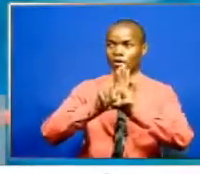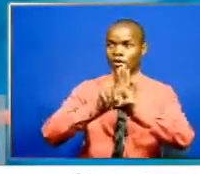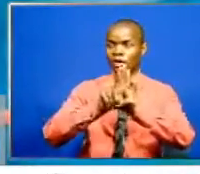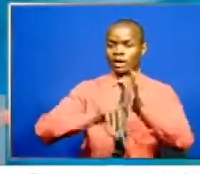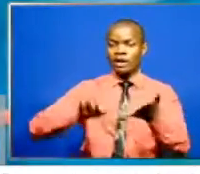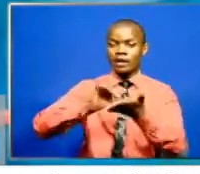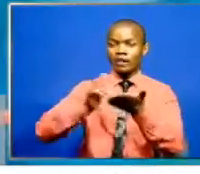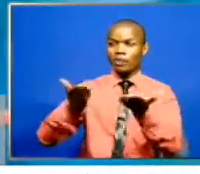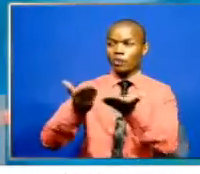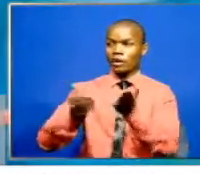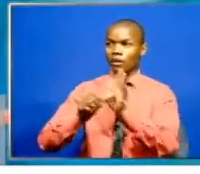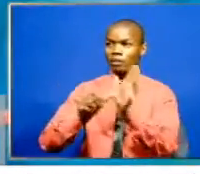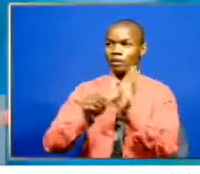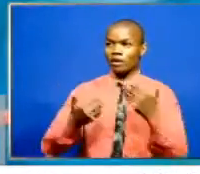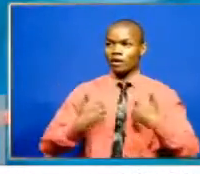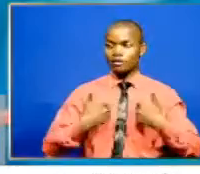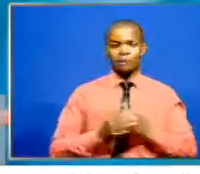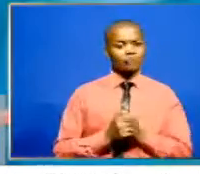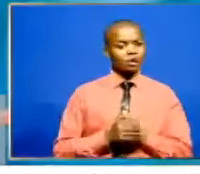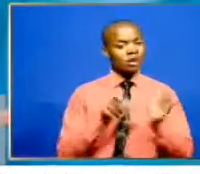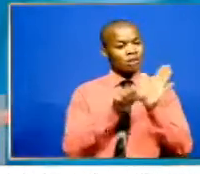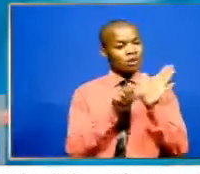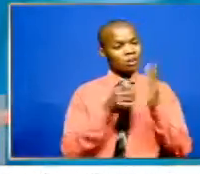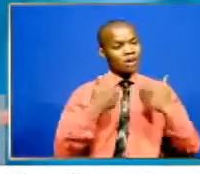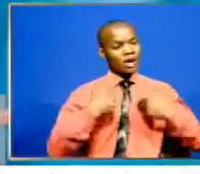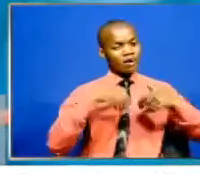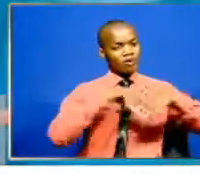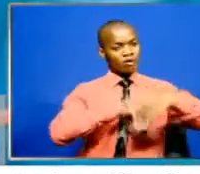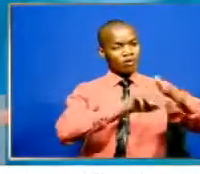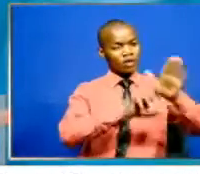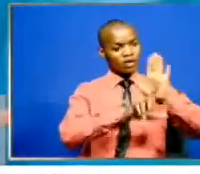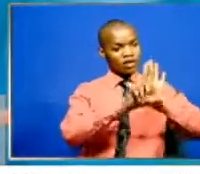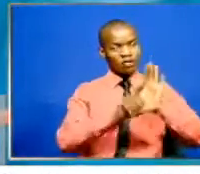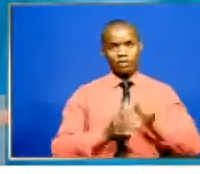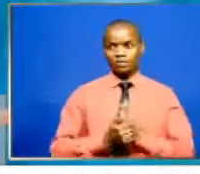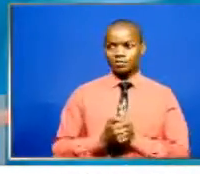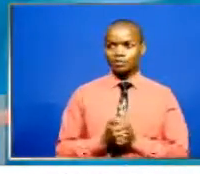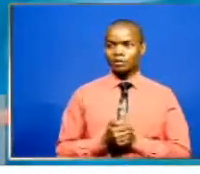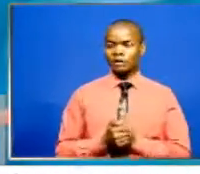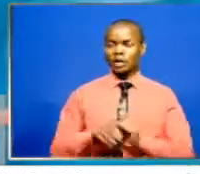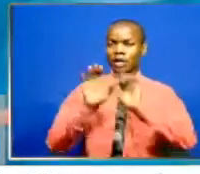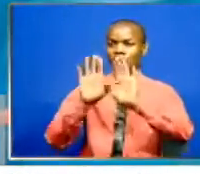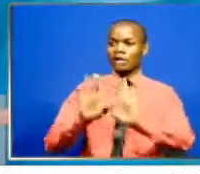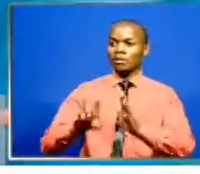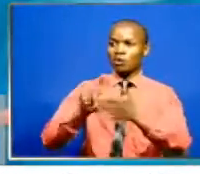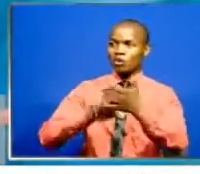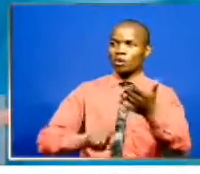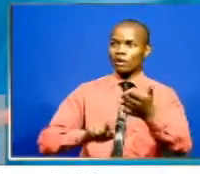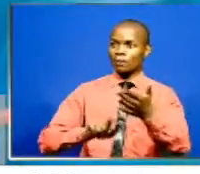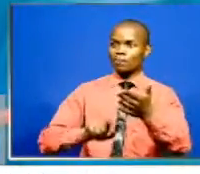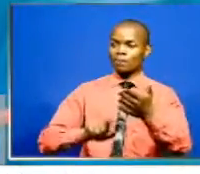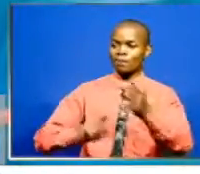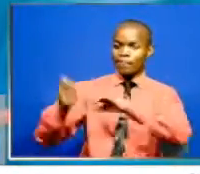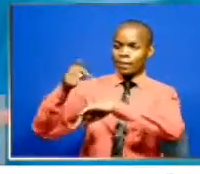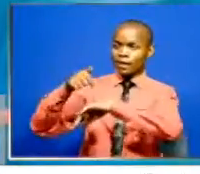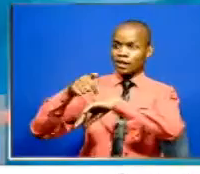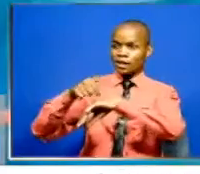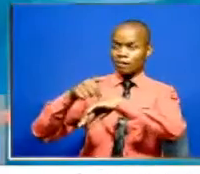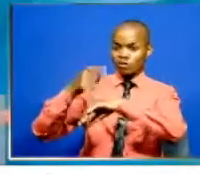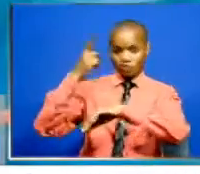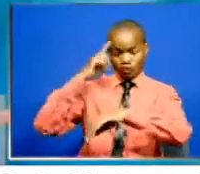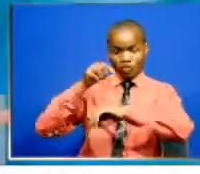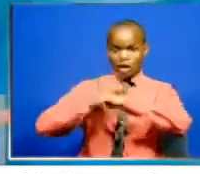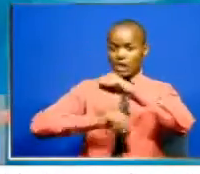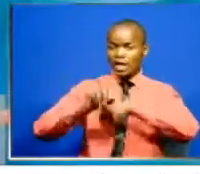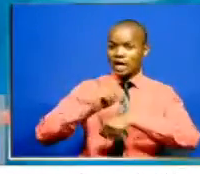a problem. We have a problem in implementation. Seems to be a common problem. So we need now, time is for action